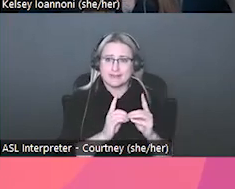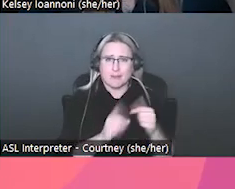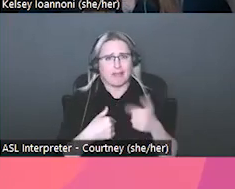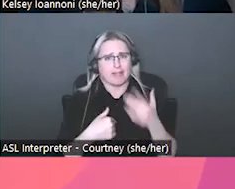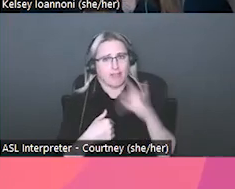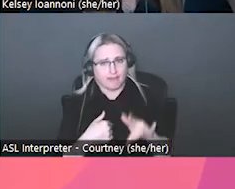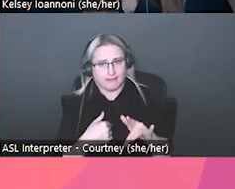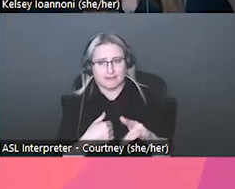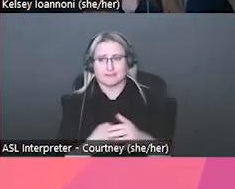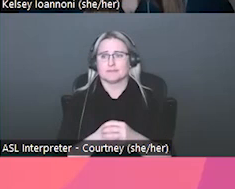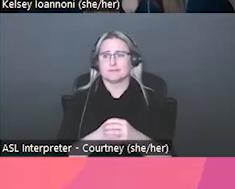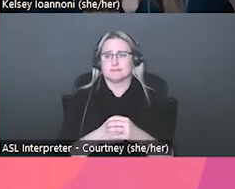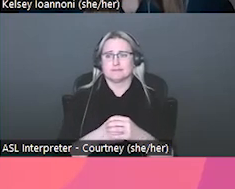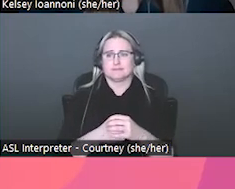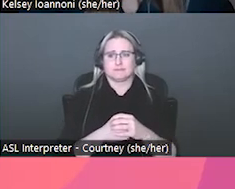a sort of